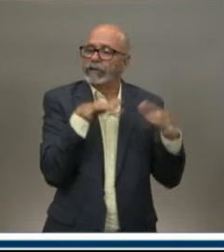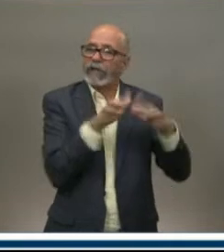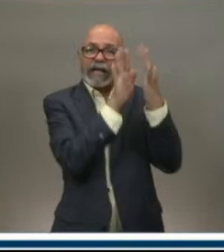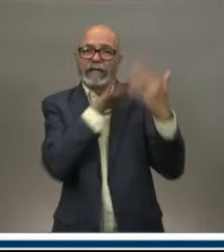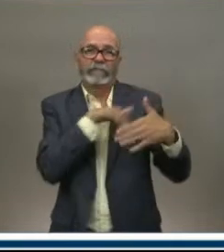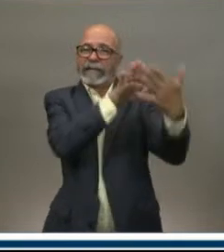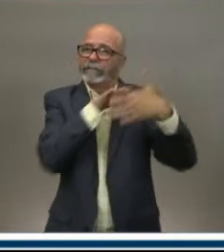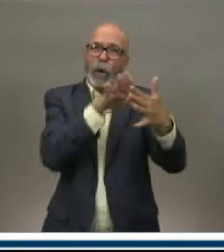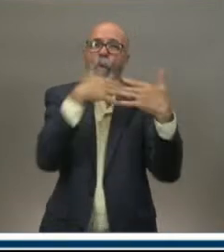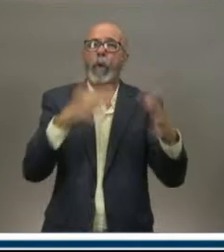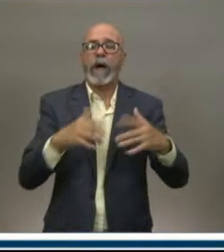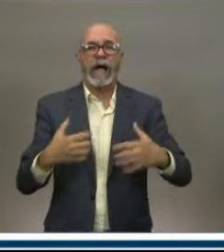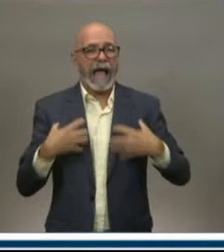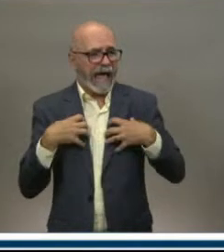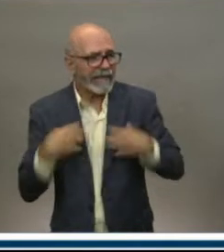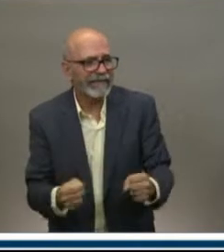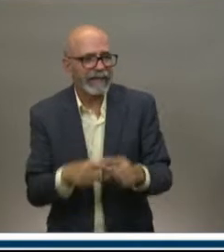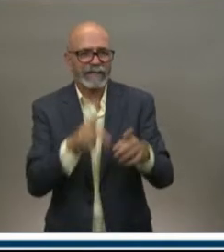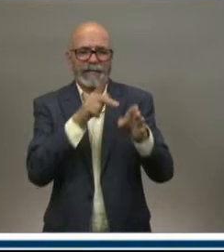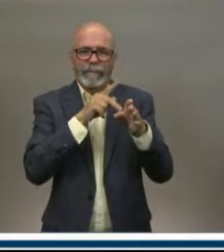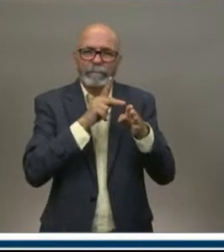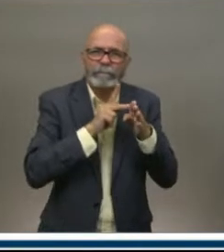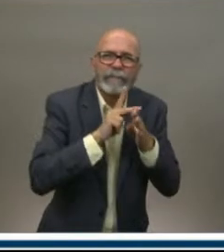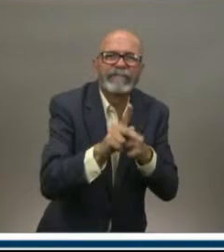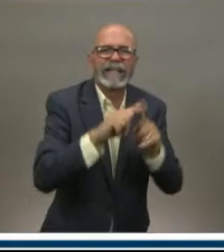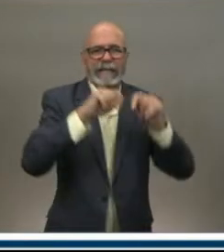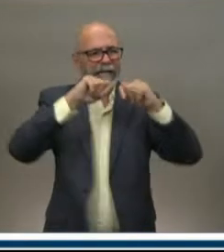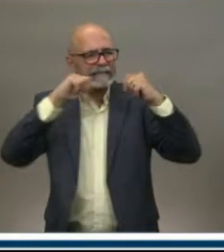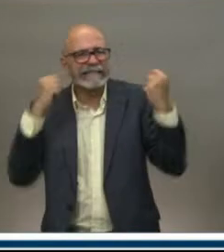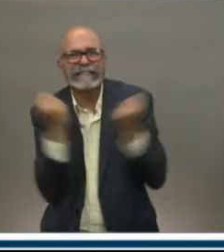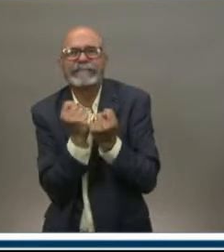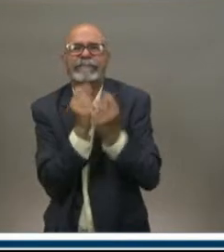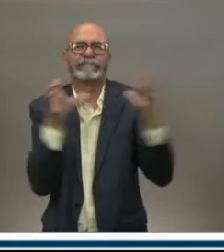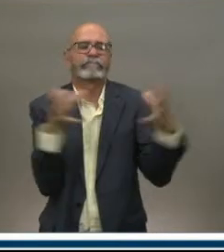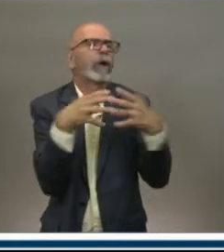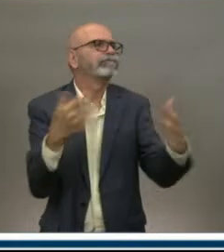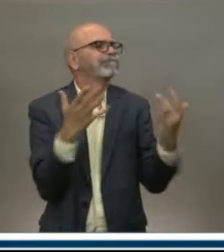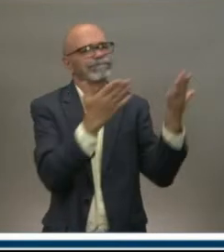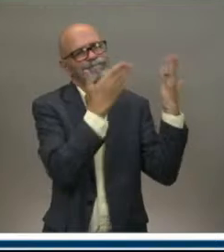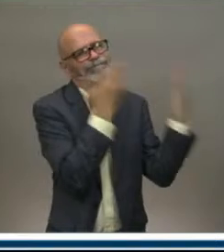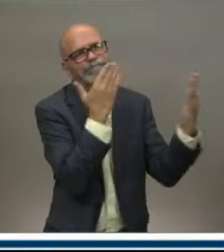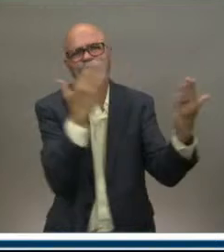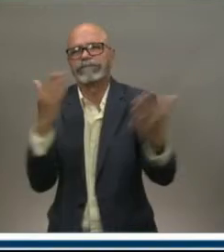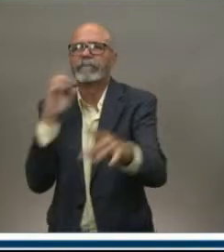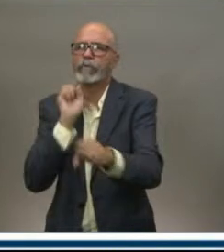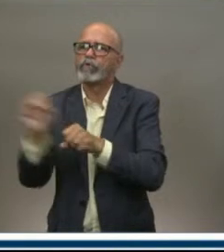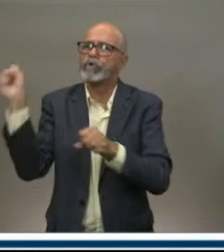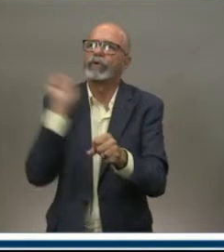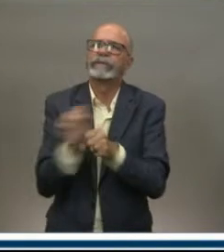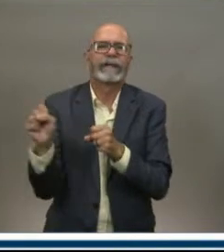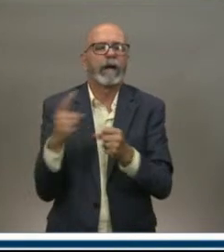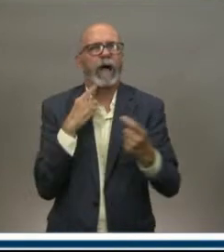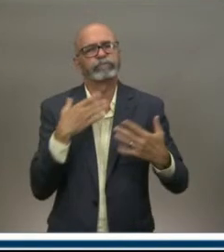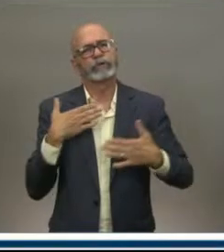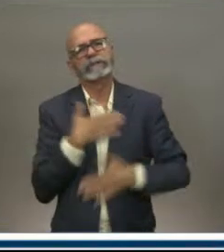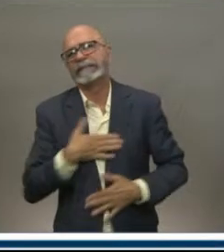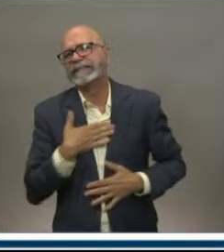and their administrative teams has been. So I thank them for the work they do each and every day, and in particular in supporting us